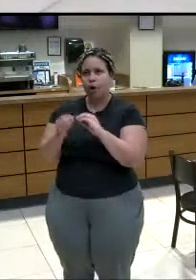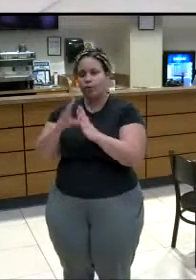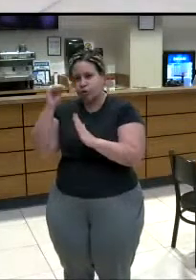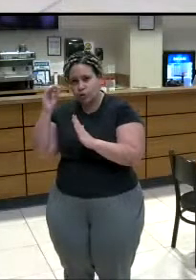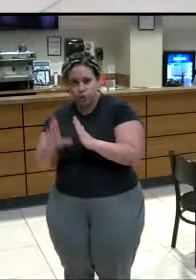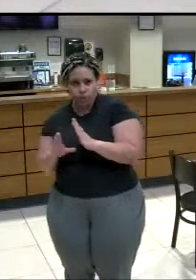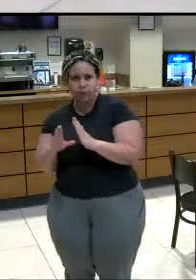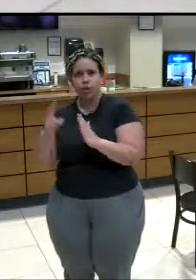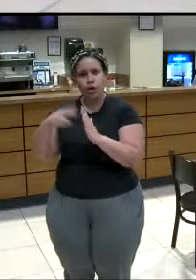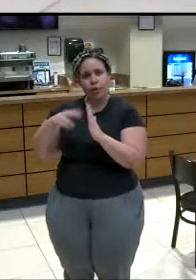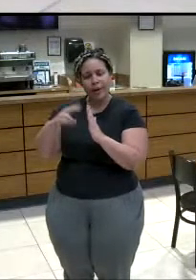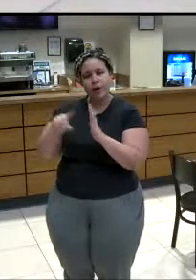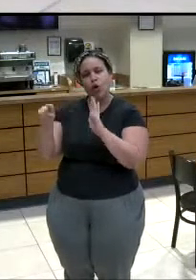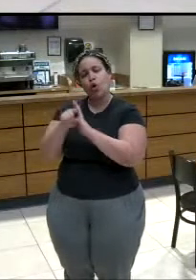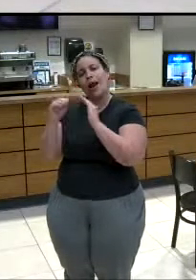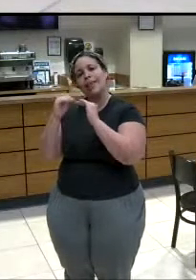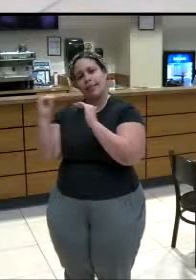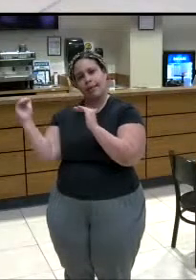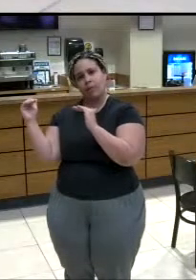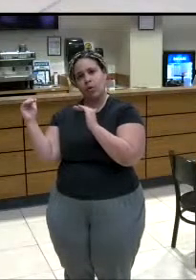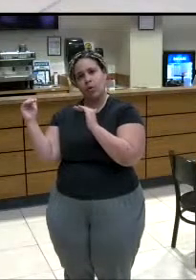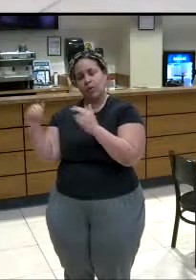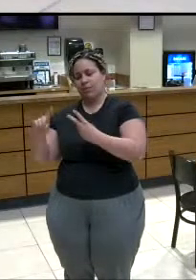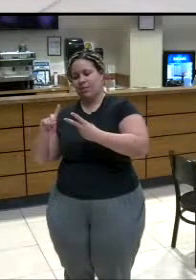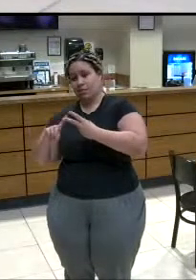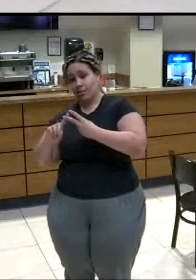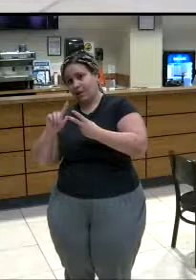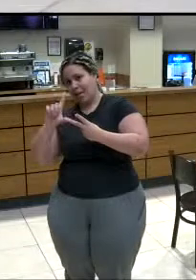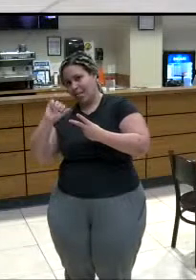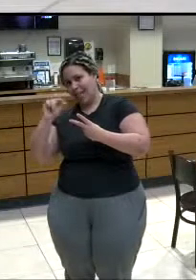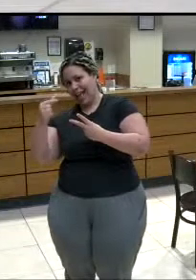on grade level. That's the lag. That's the lag. Because what do we